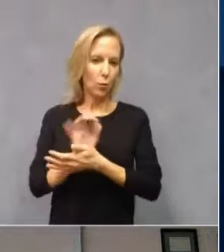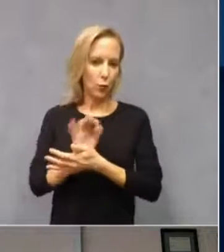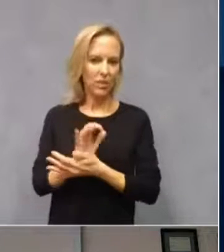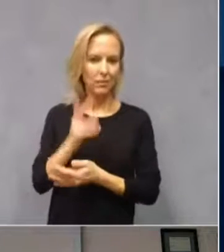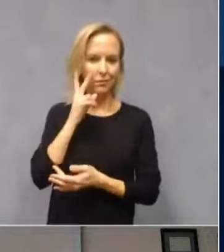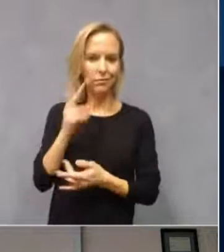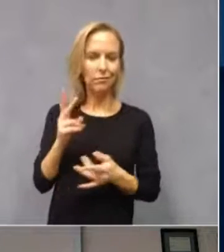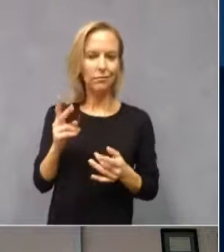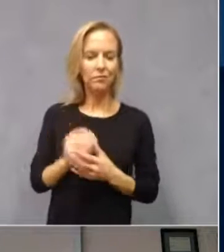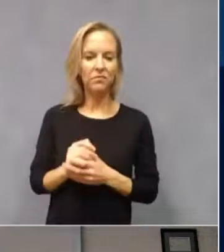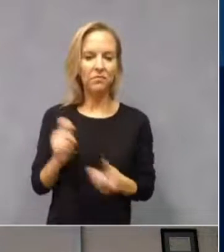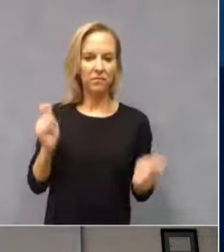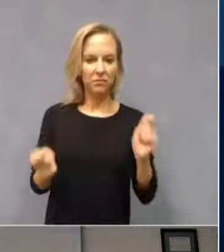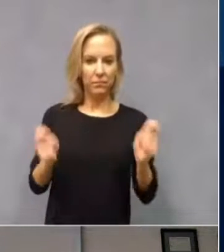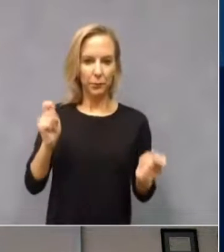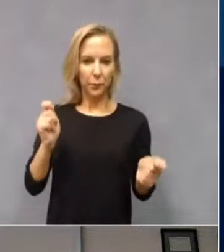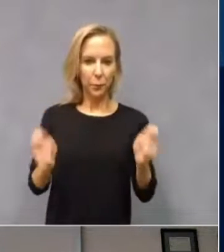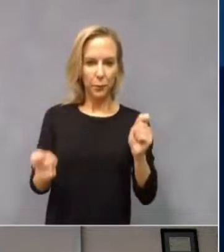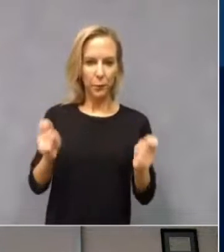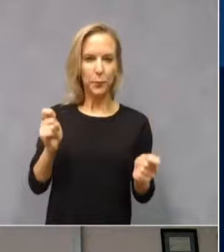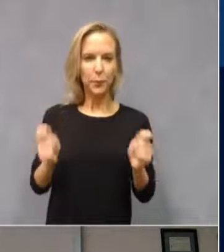There we go.